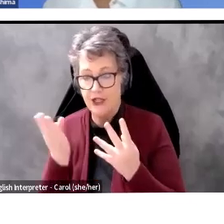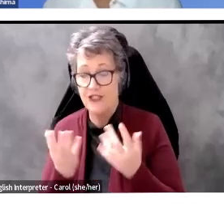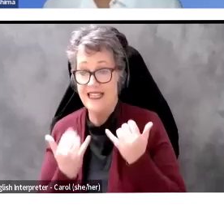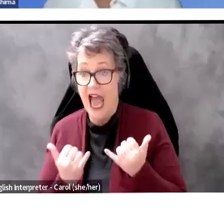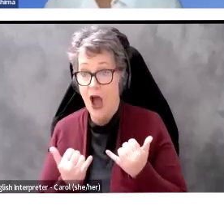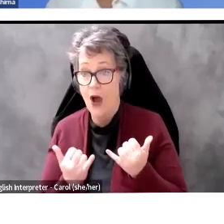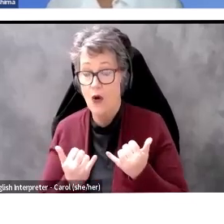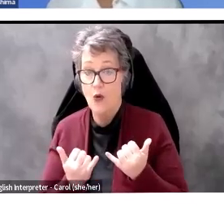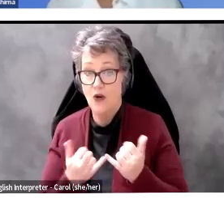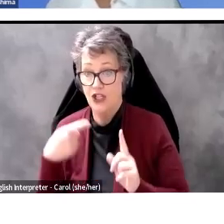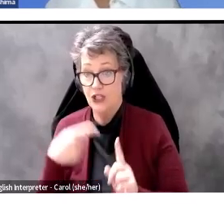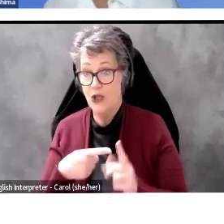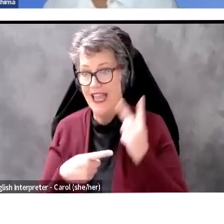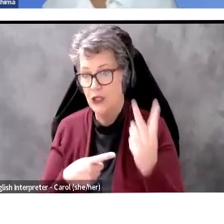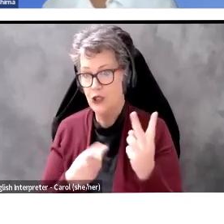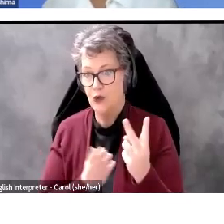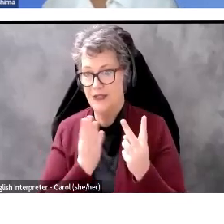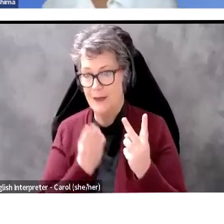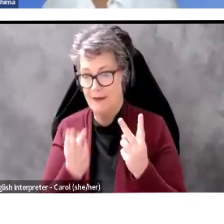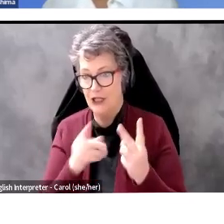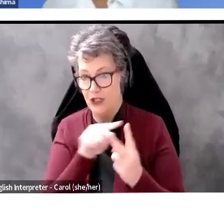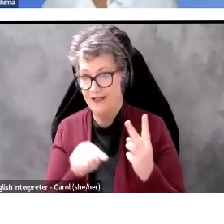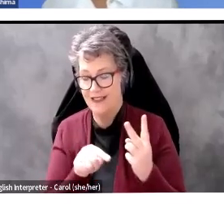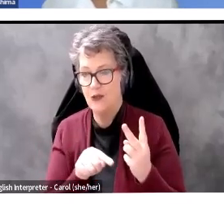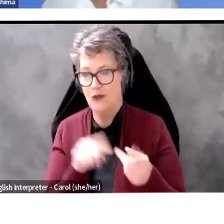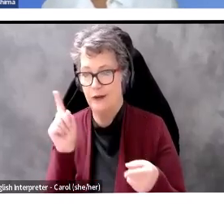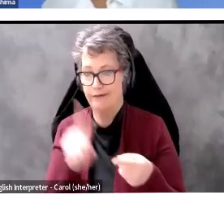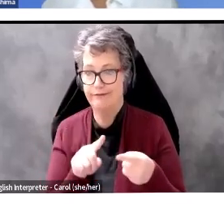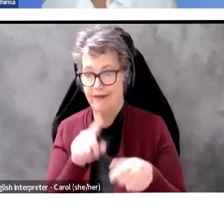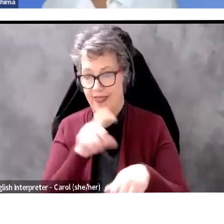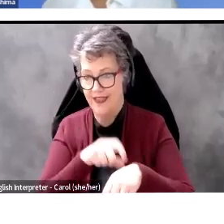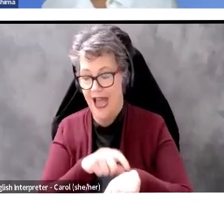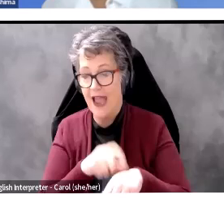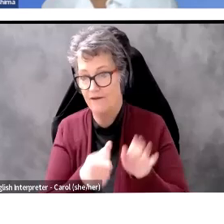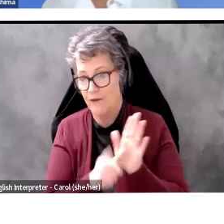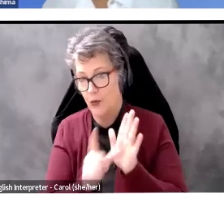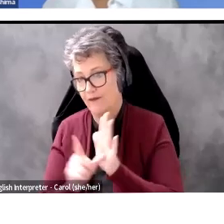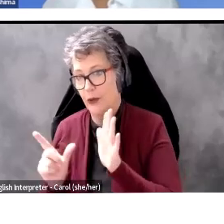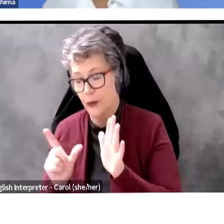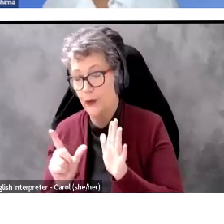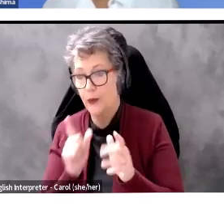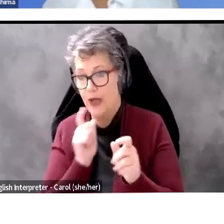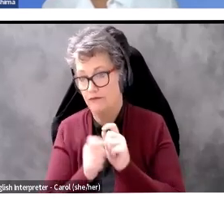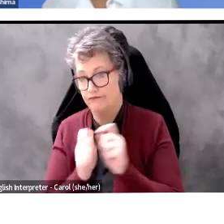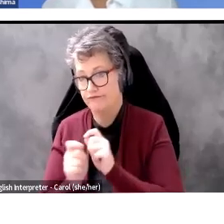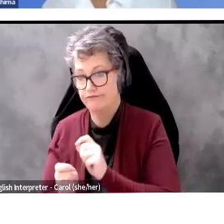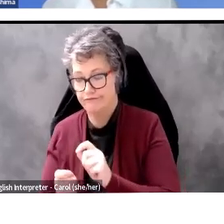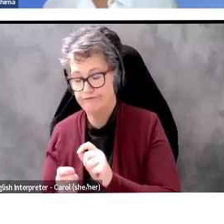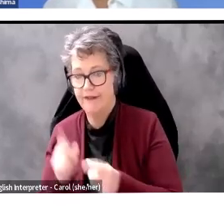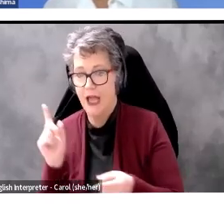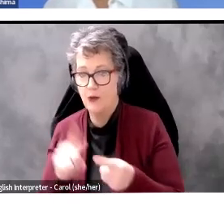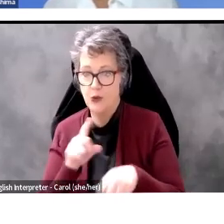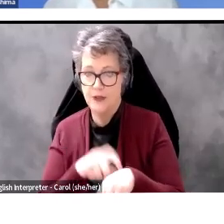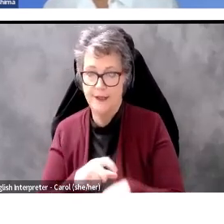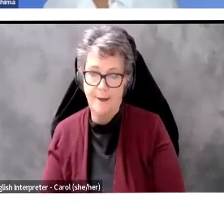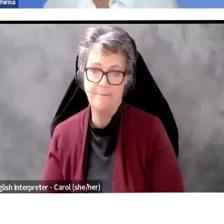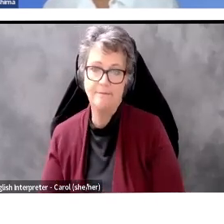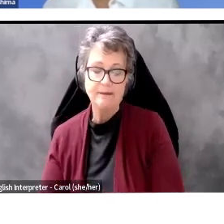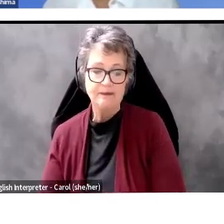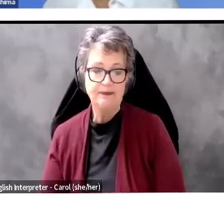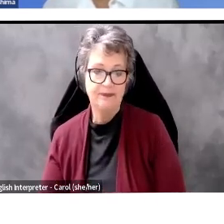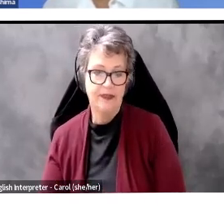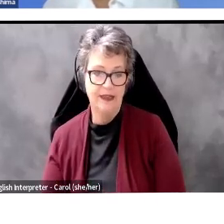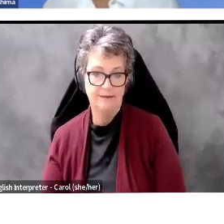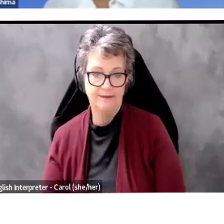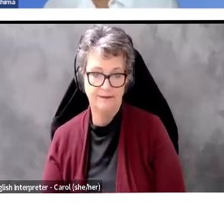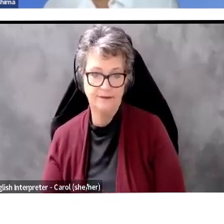just running on 2 submissions, which will actually, we believe it'll reduce the amount of time the revisions take.